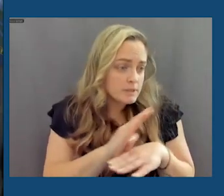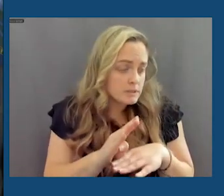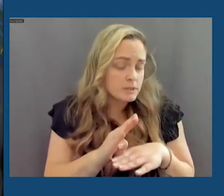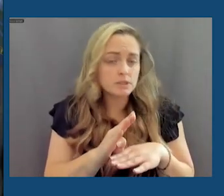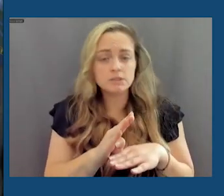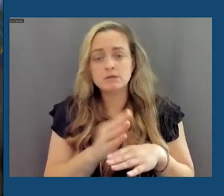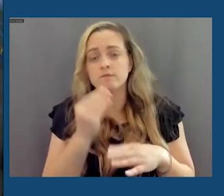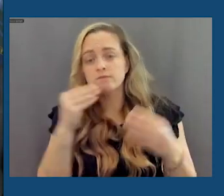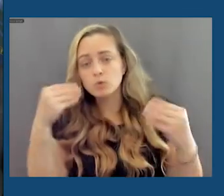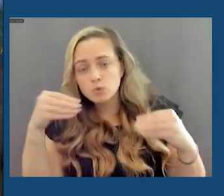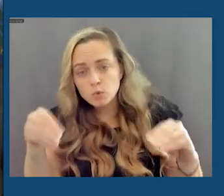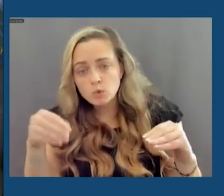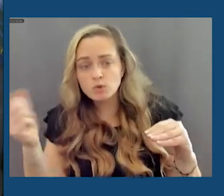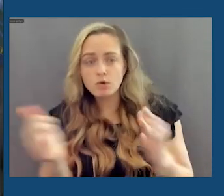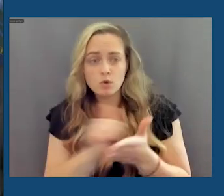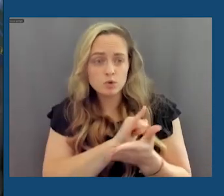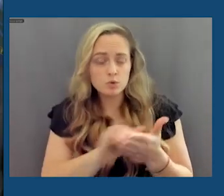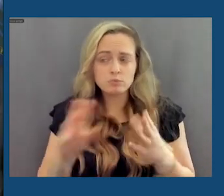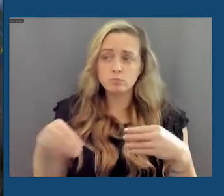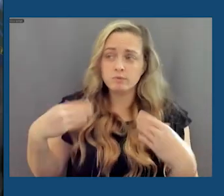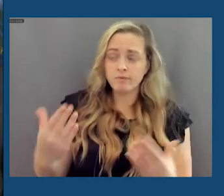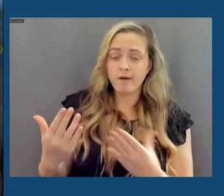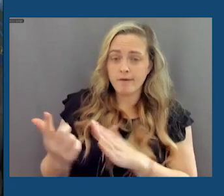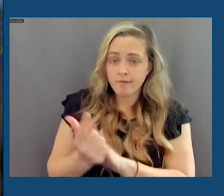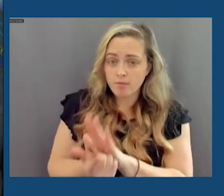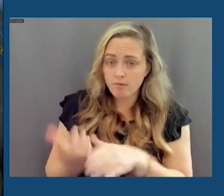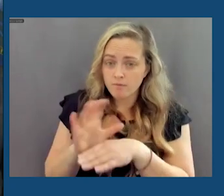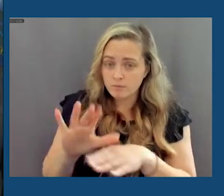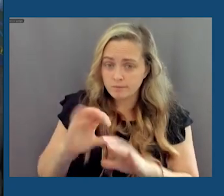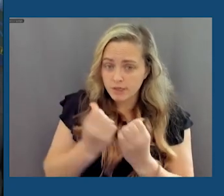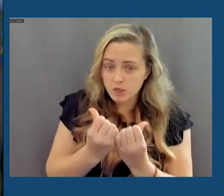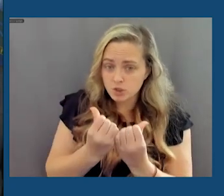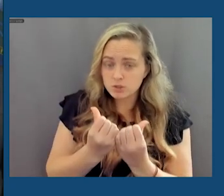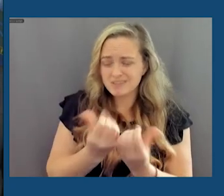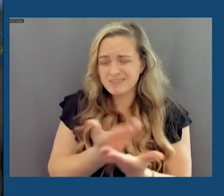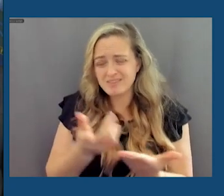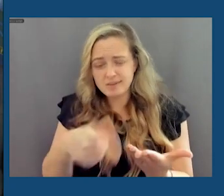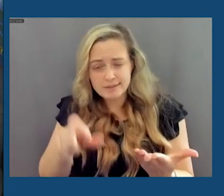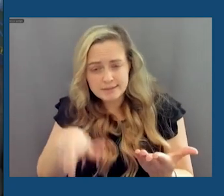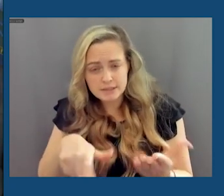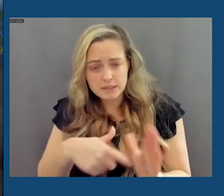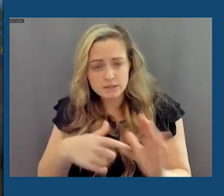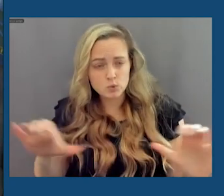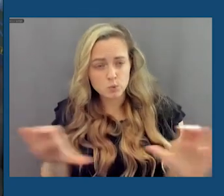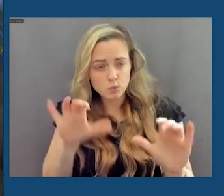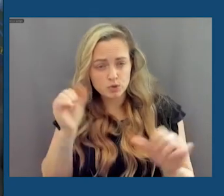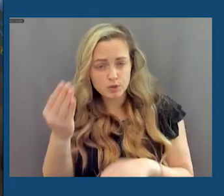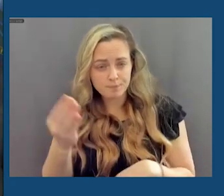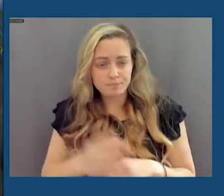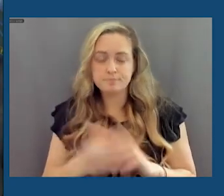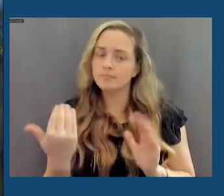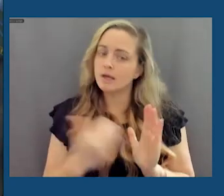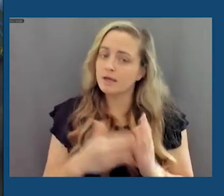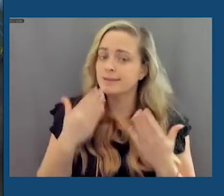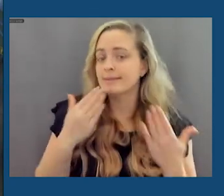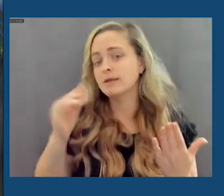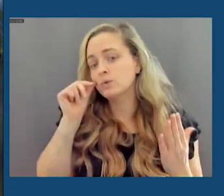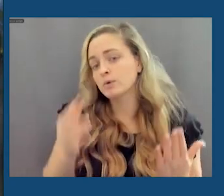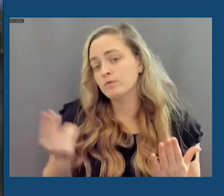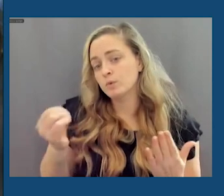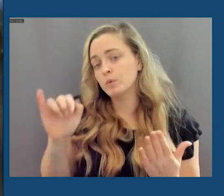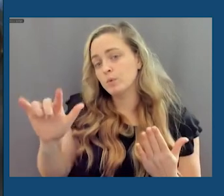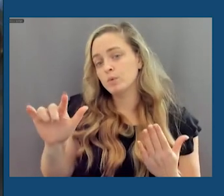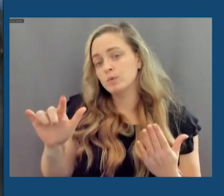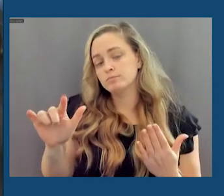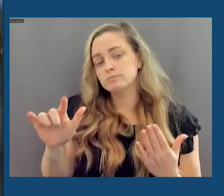New Yorkers, while also providing our law enforcement agencies with the tools and resources necessary to do their job. Again, thank you, Governor Hochul and our